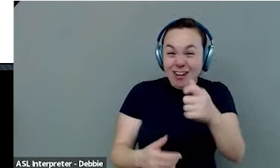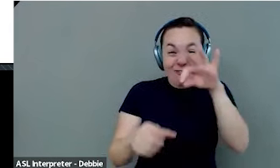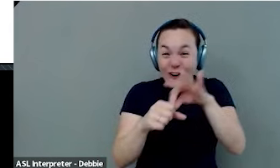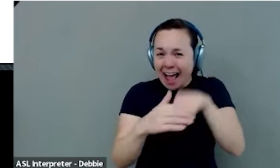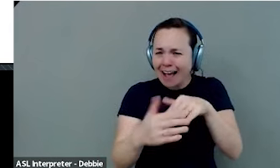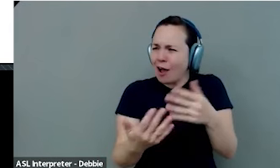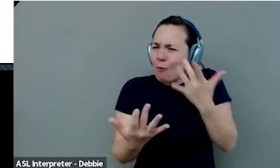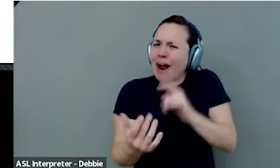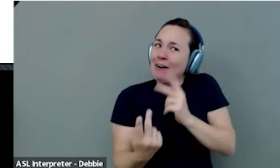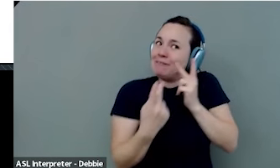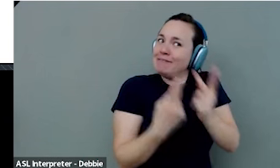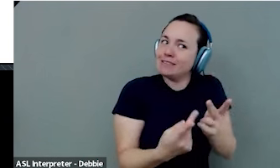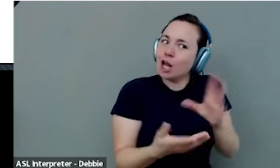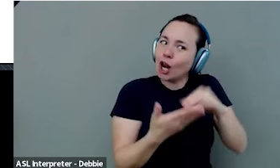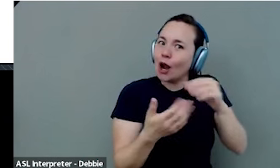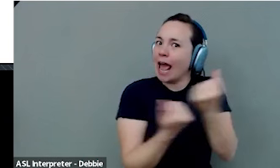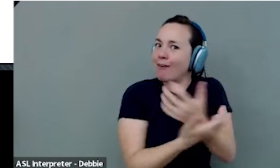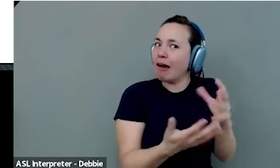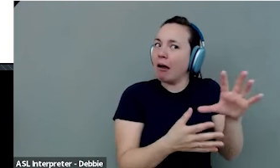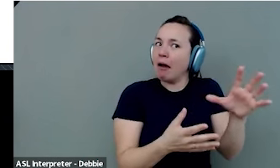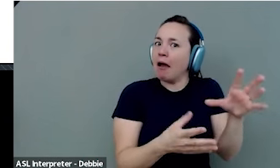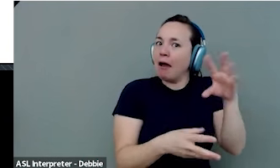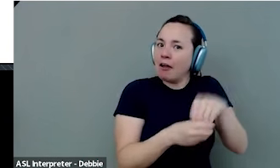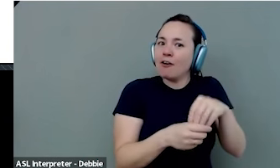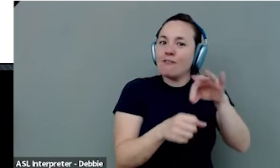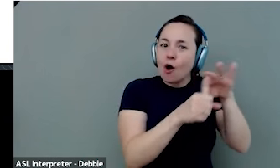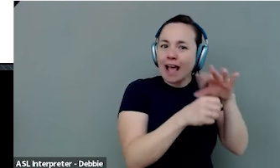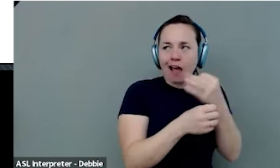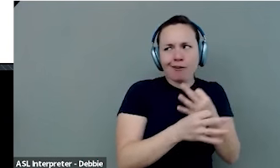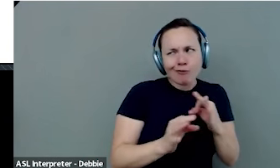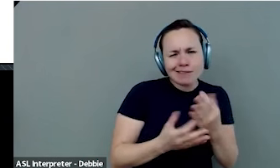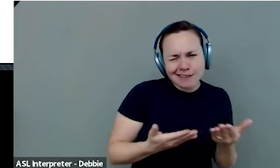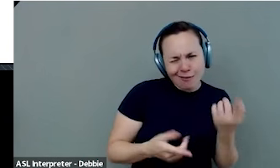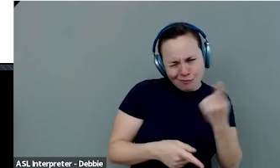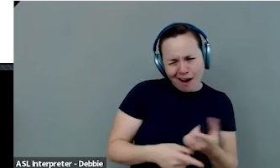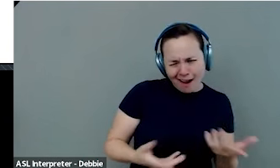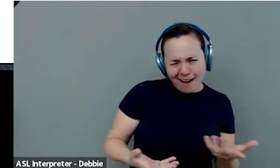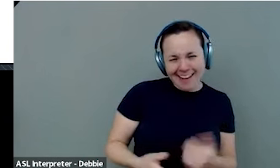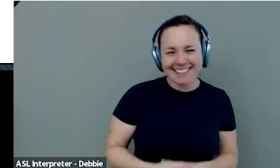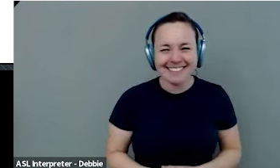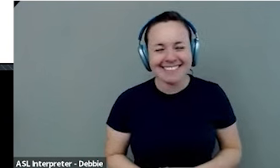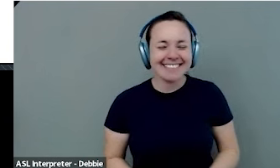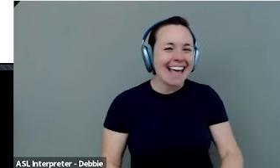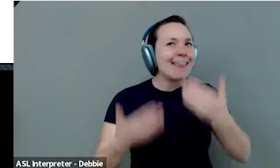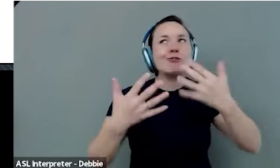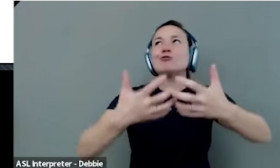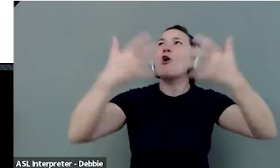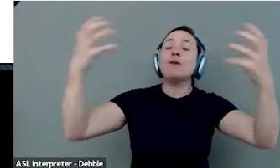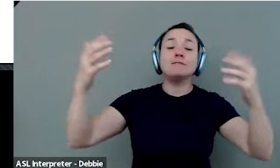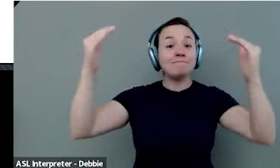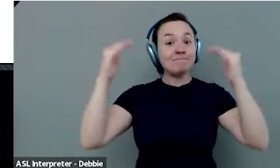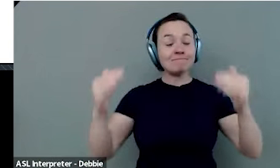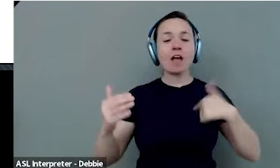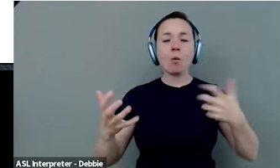to learn more about everything, including voting and freebies, right? So thank you so much. Next, I want